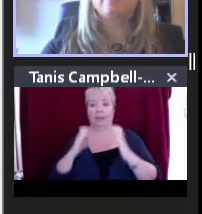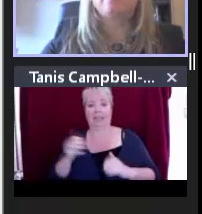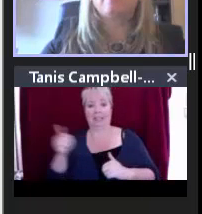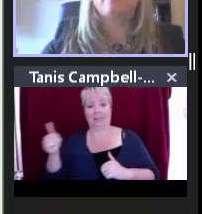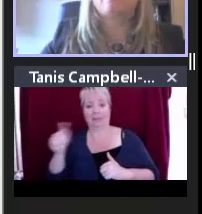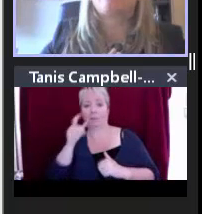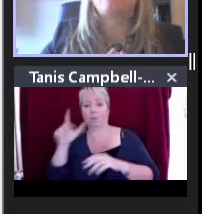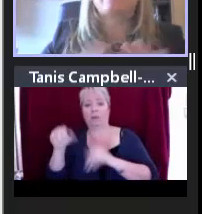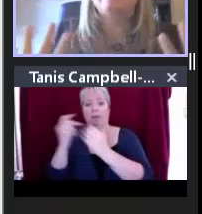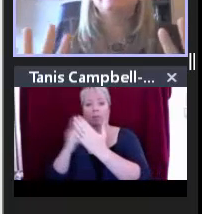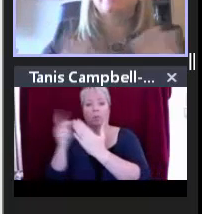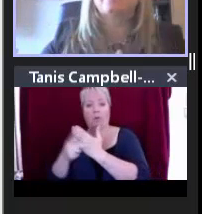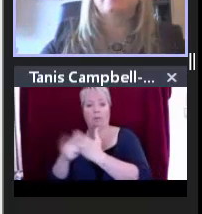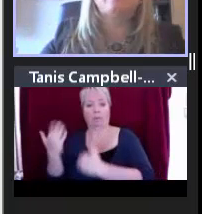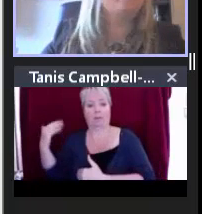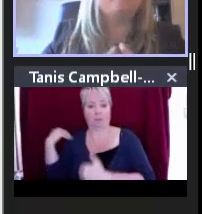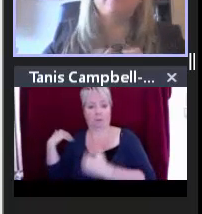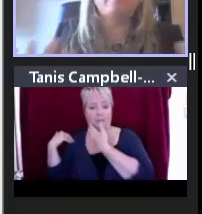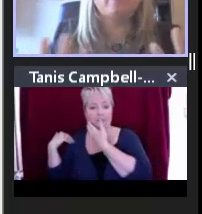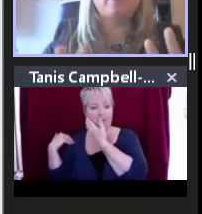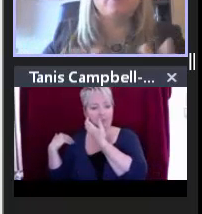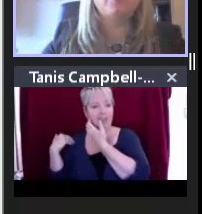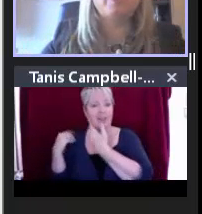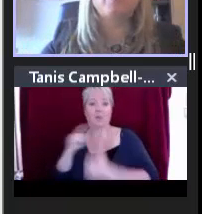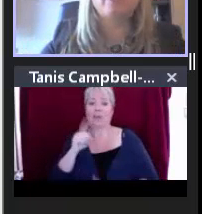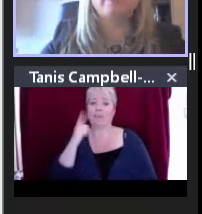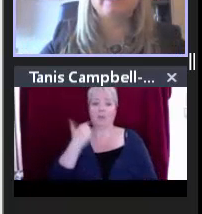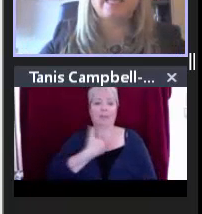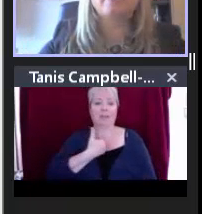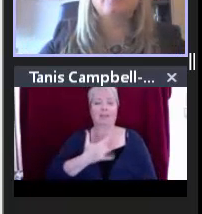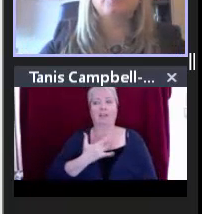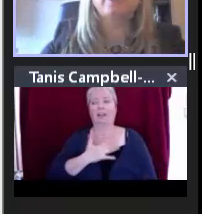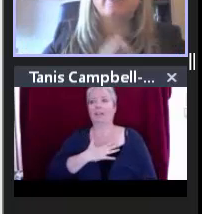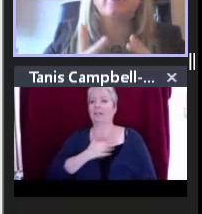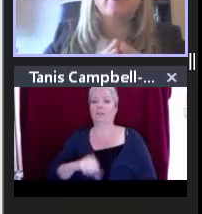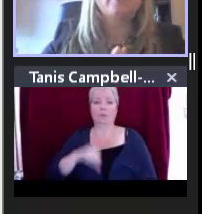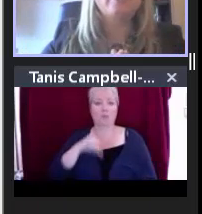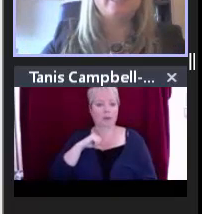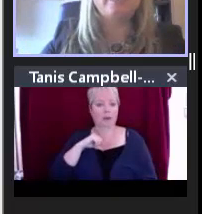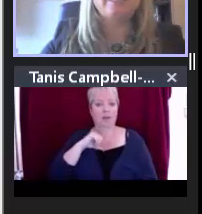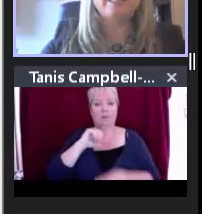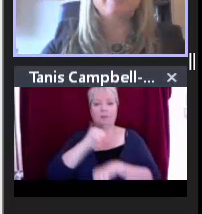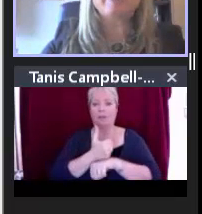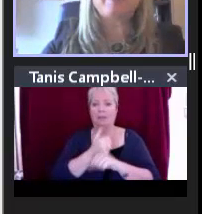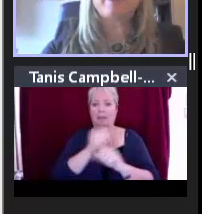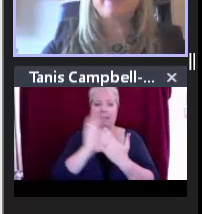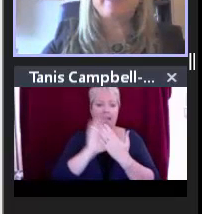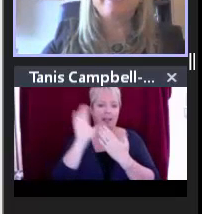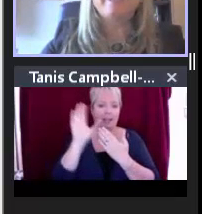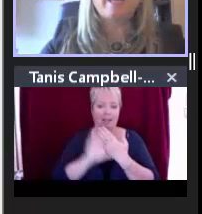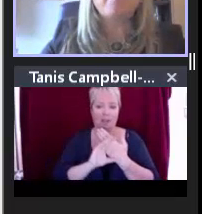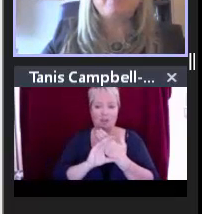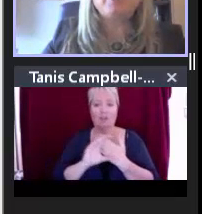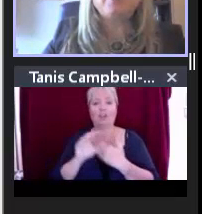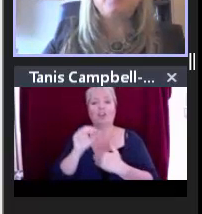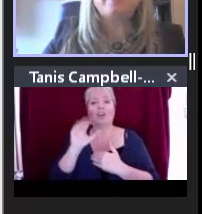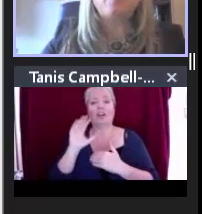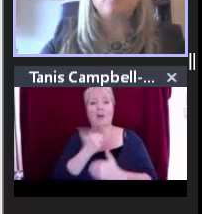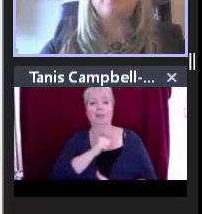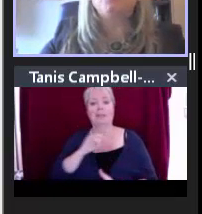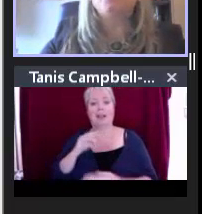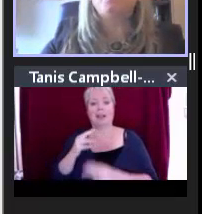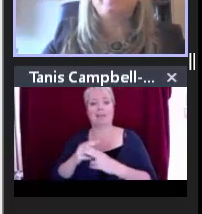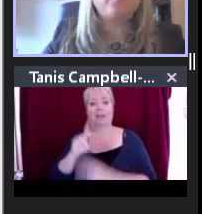a real this is a highlight for me of the year, to be putting this calendar together. Kayleen helps me with it. And we just